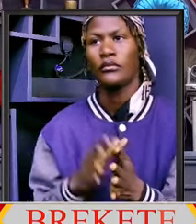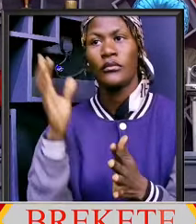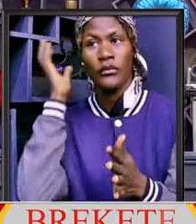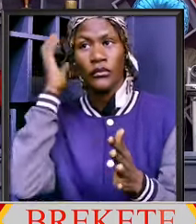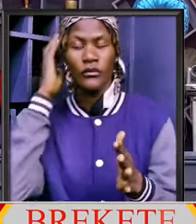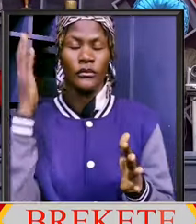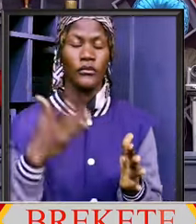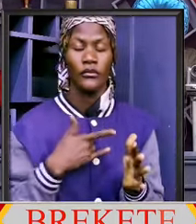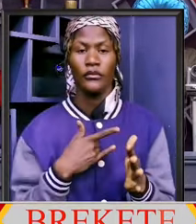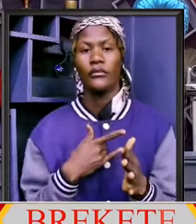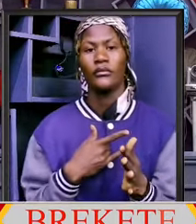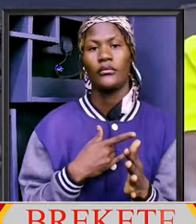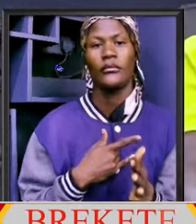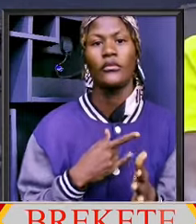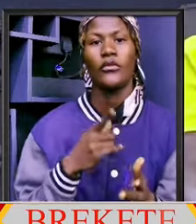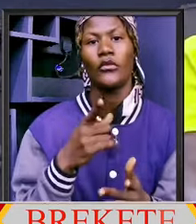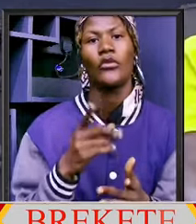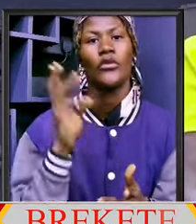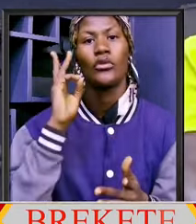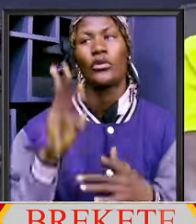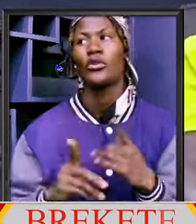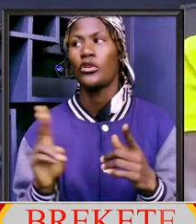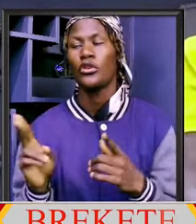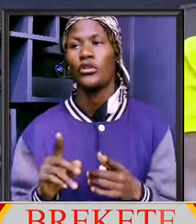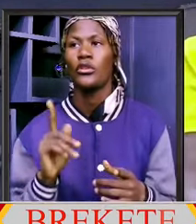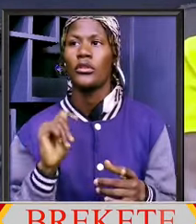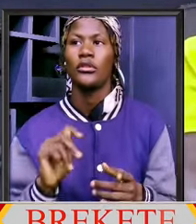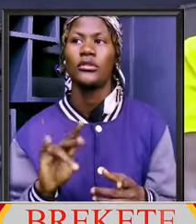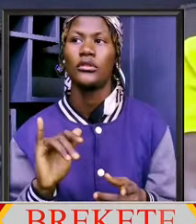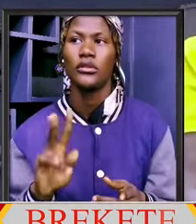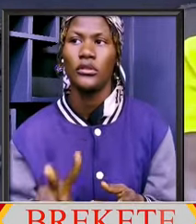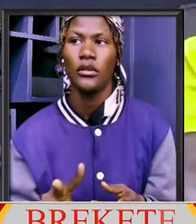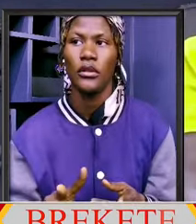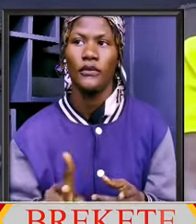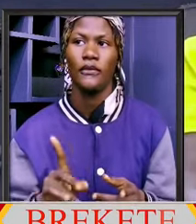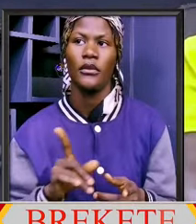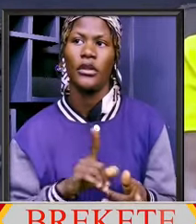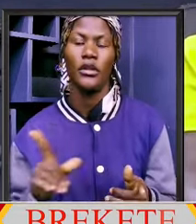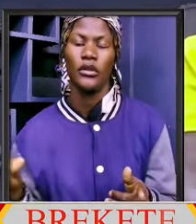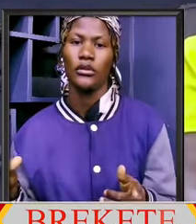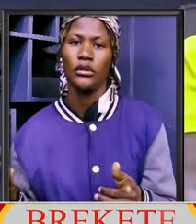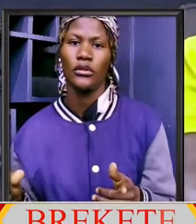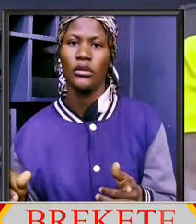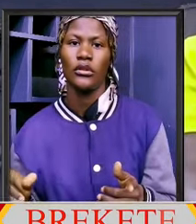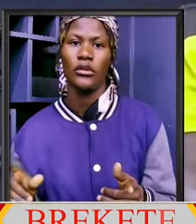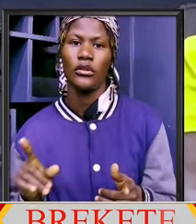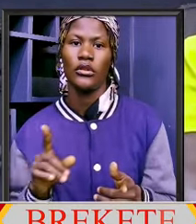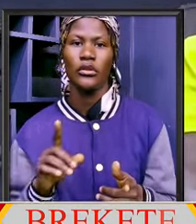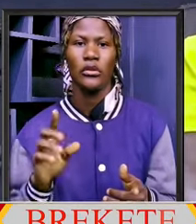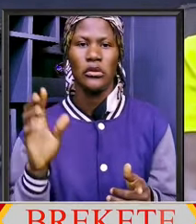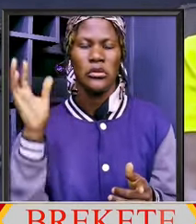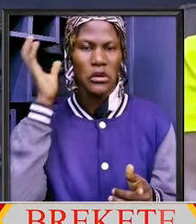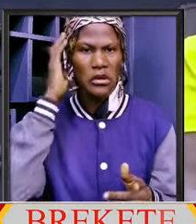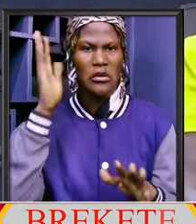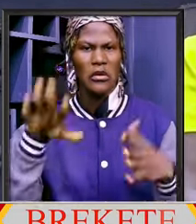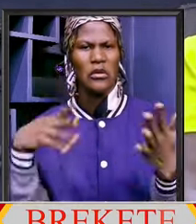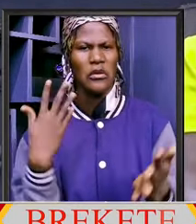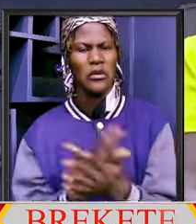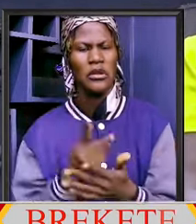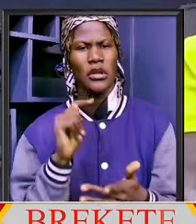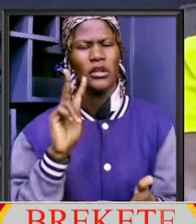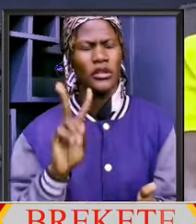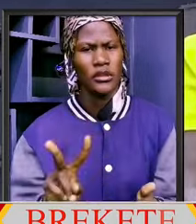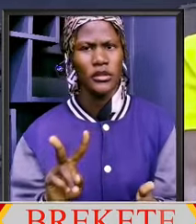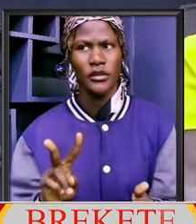hear me? Yes, sir. You go use T language. Mm. You go greet all the T people where they hear us all over